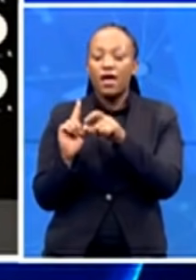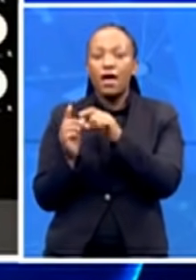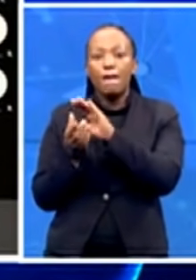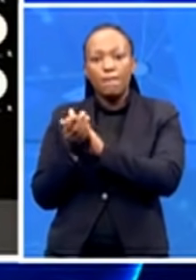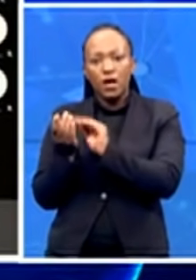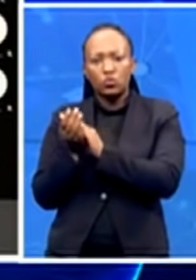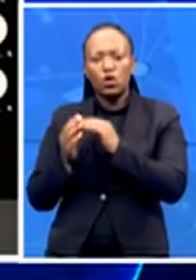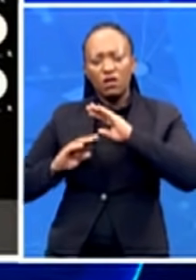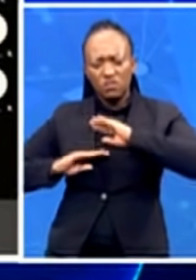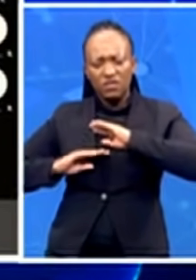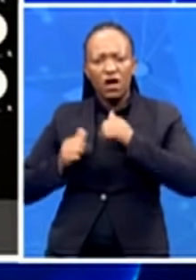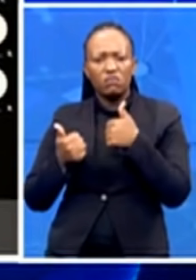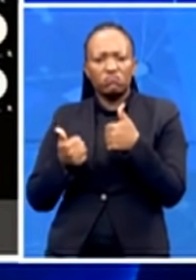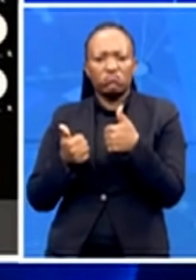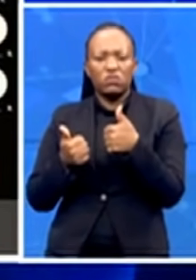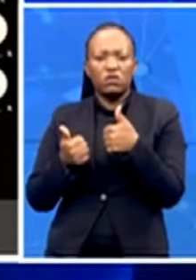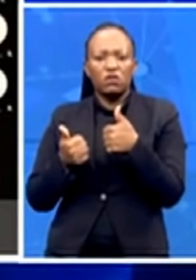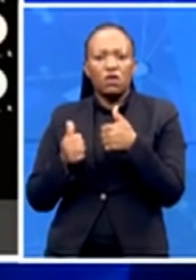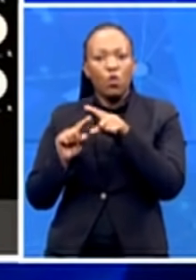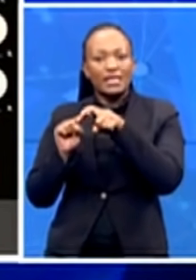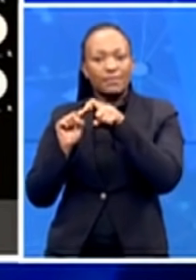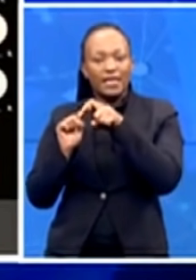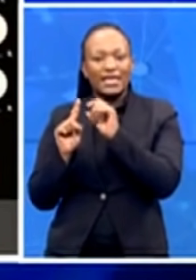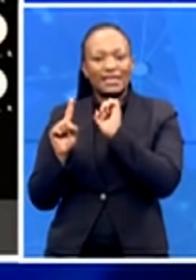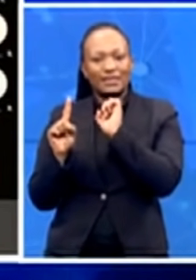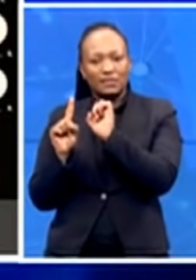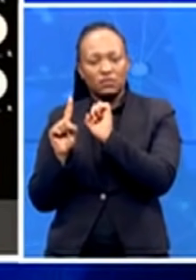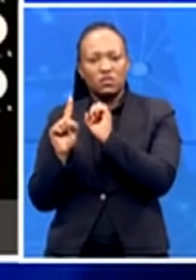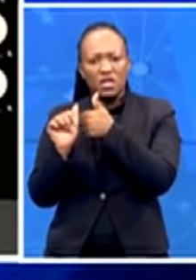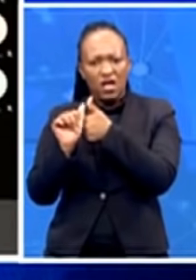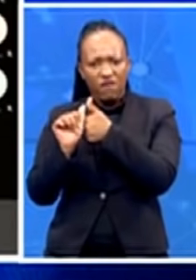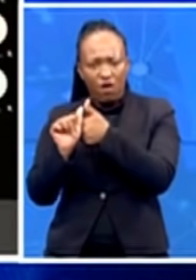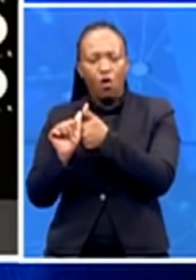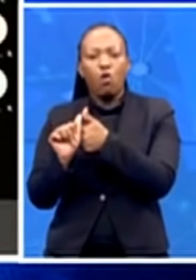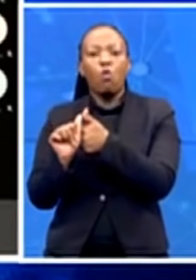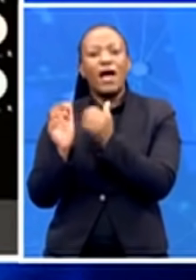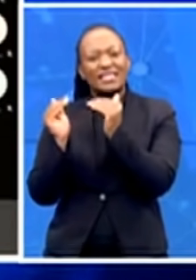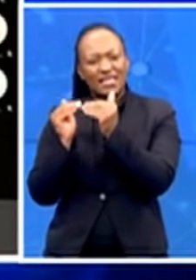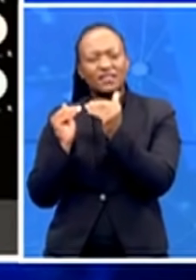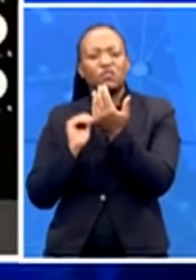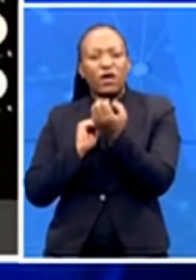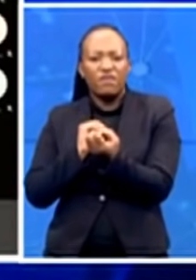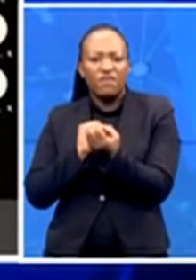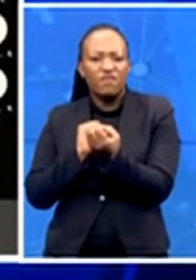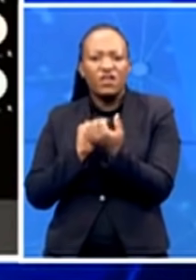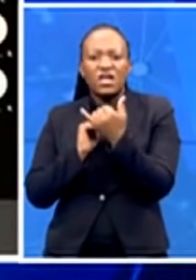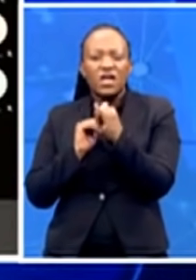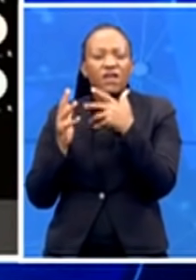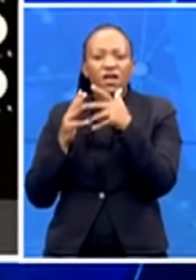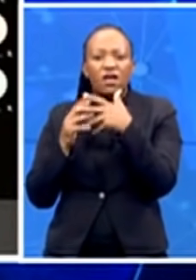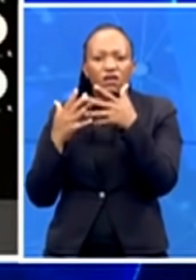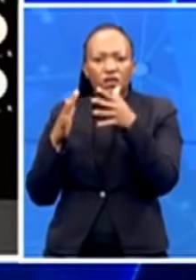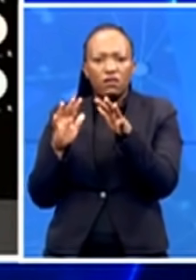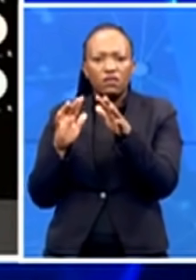his suspension accorded with the principles of natural justice, in the event that we may have erred in characterizing his suspension